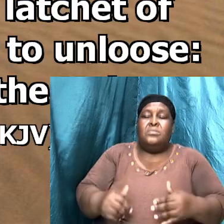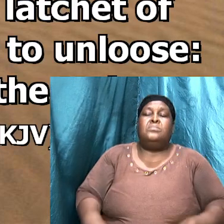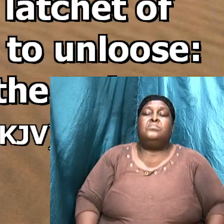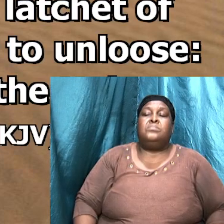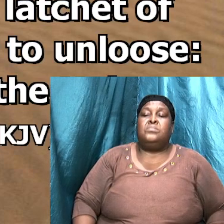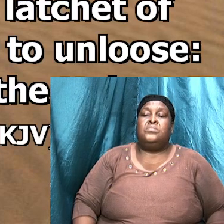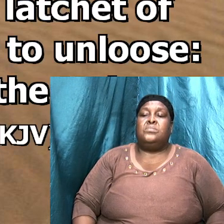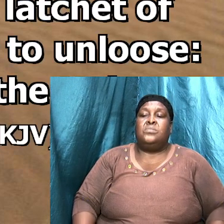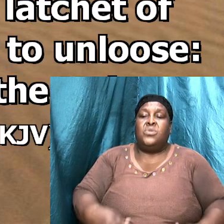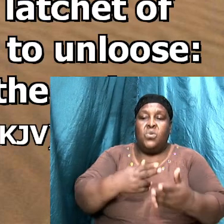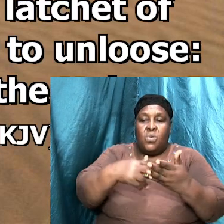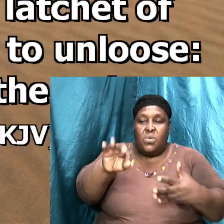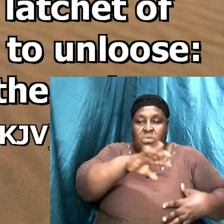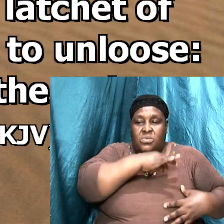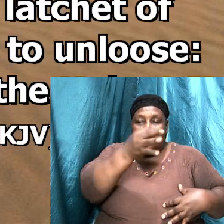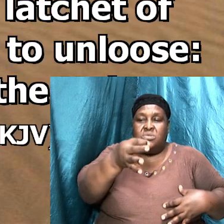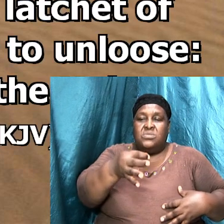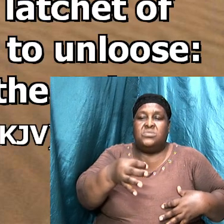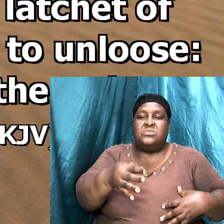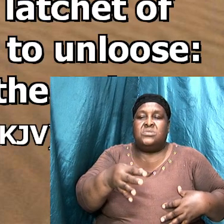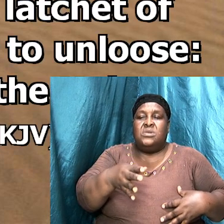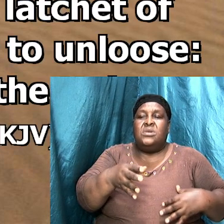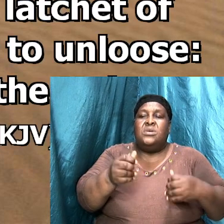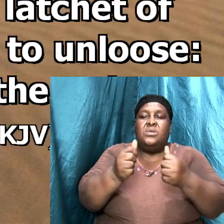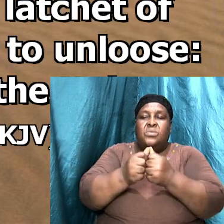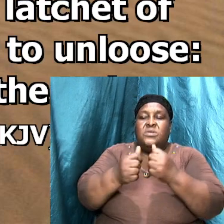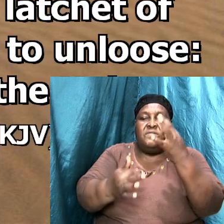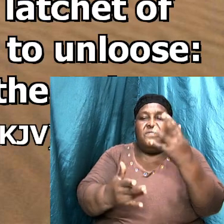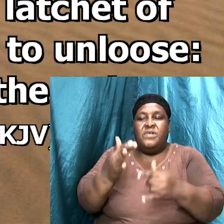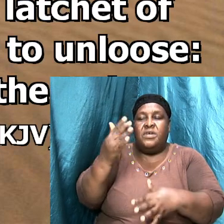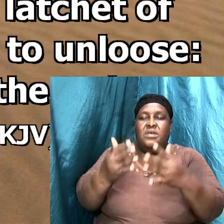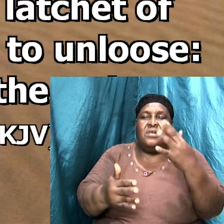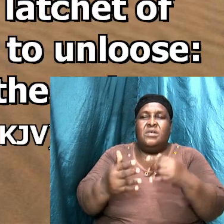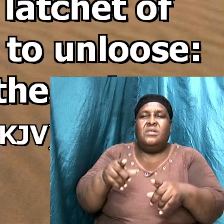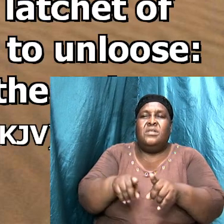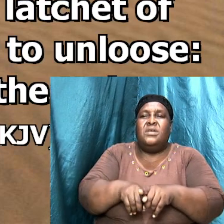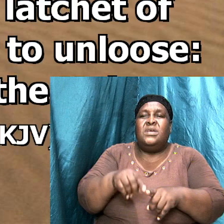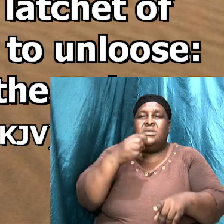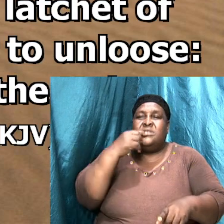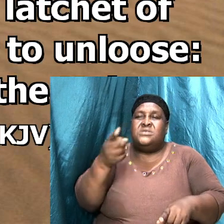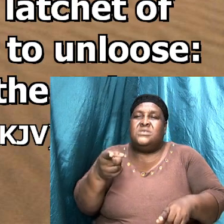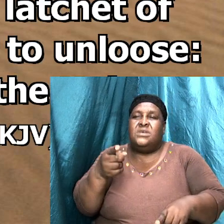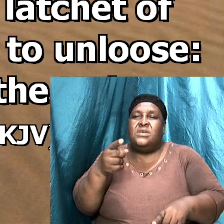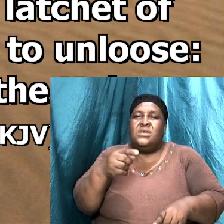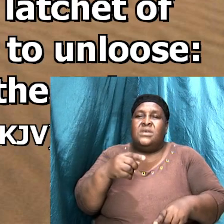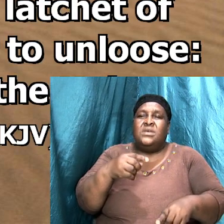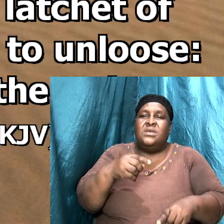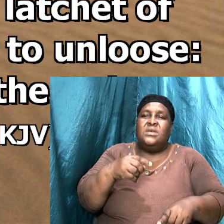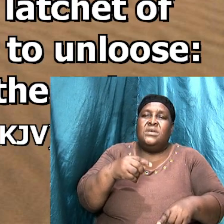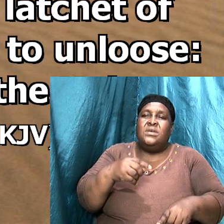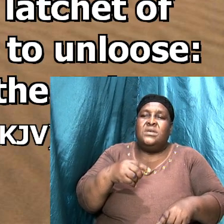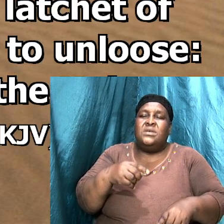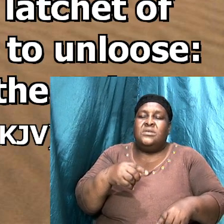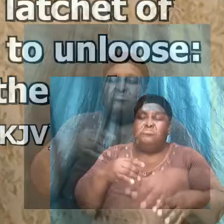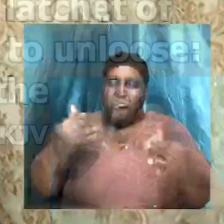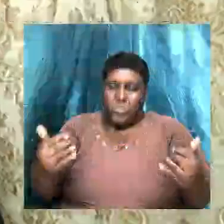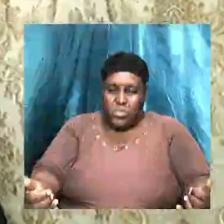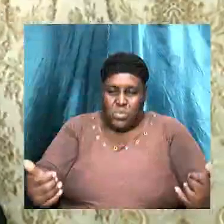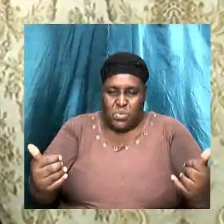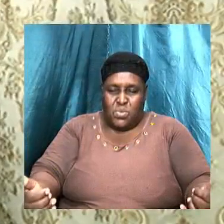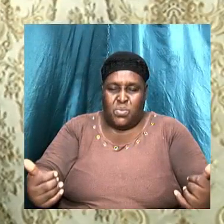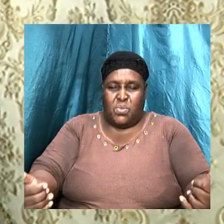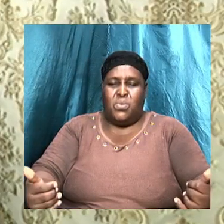with the Holy Ghost and with fire. So, like I said, in this dispensation,